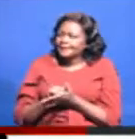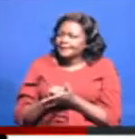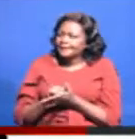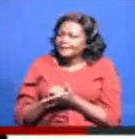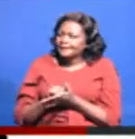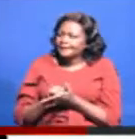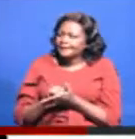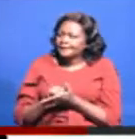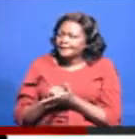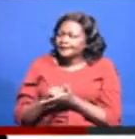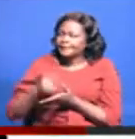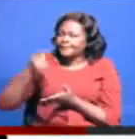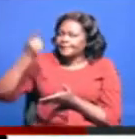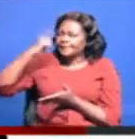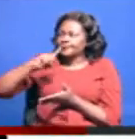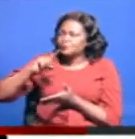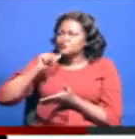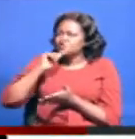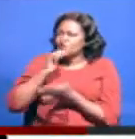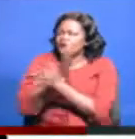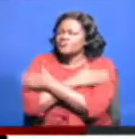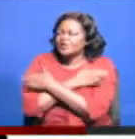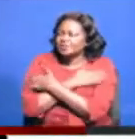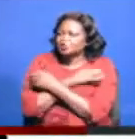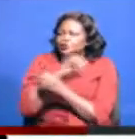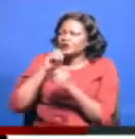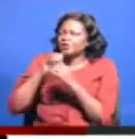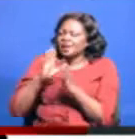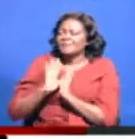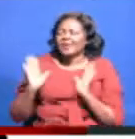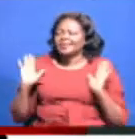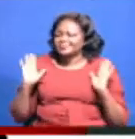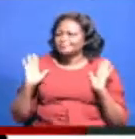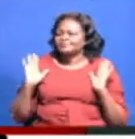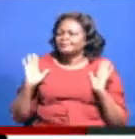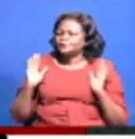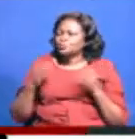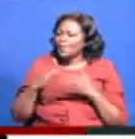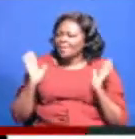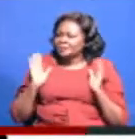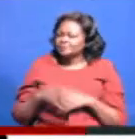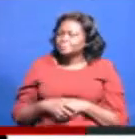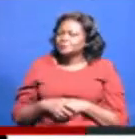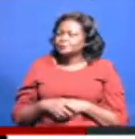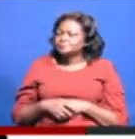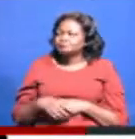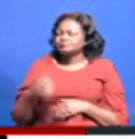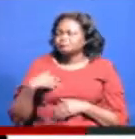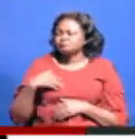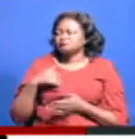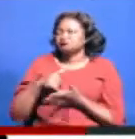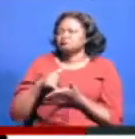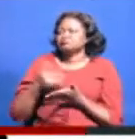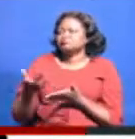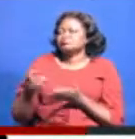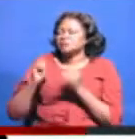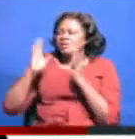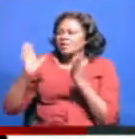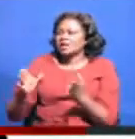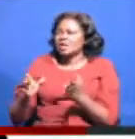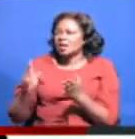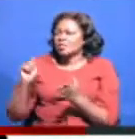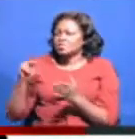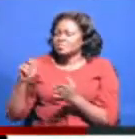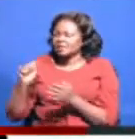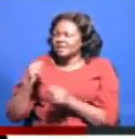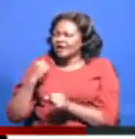our policy is not friendly to investors. Let me just put it that plainly. That is what it is. I'm one of them. Mm-hmm. I'm telling you, I'm a director at Theta, and I have done